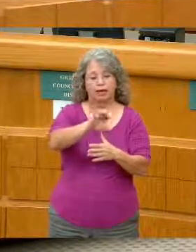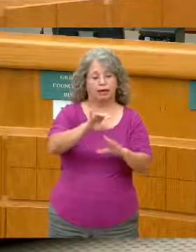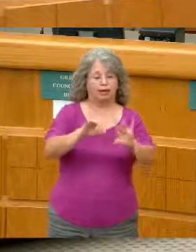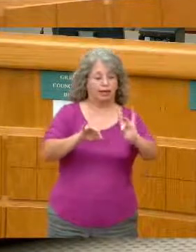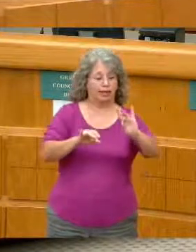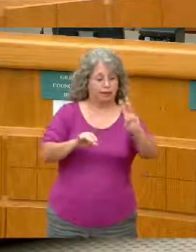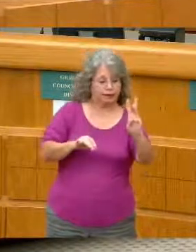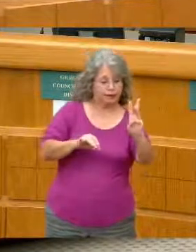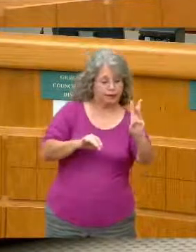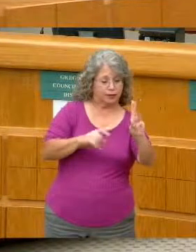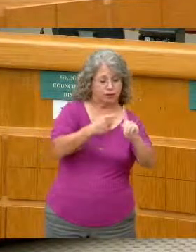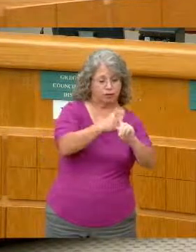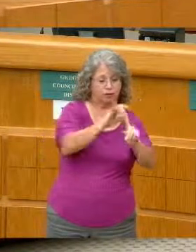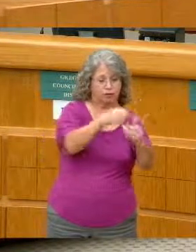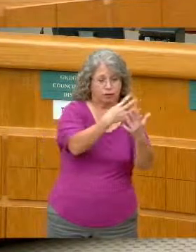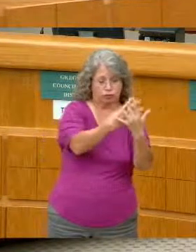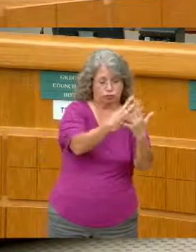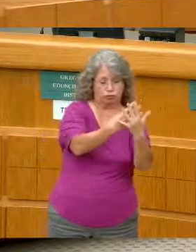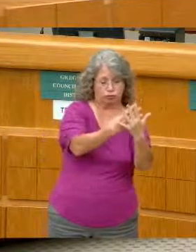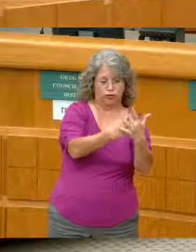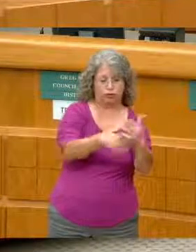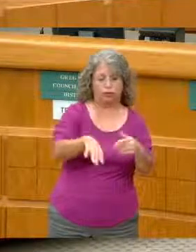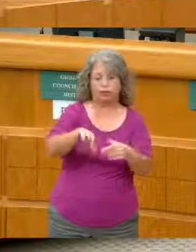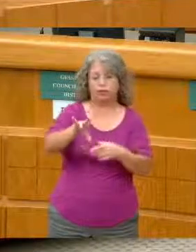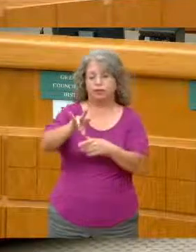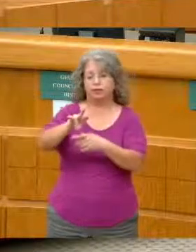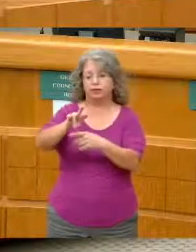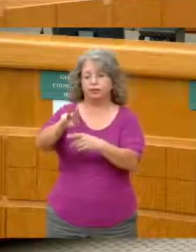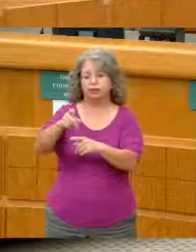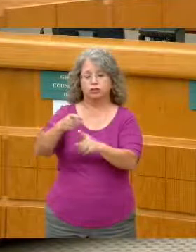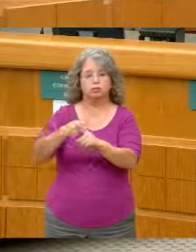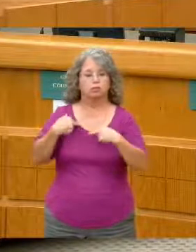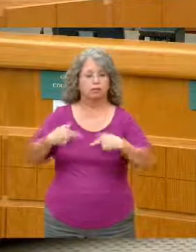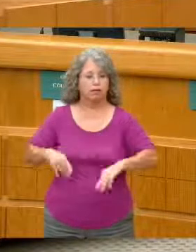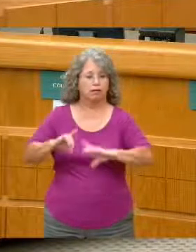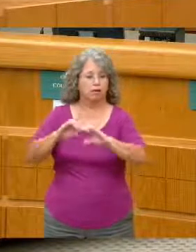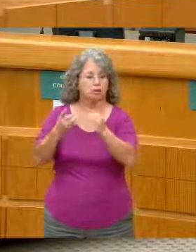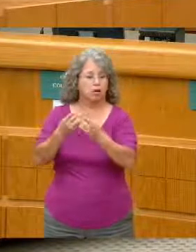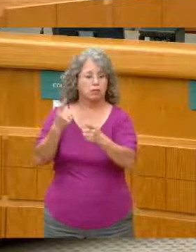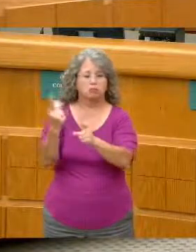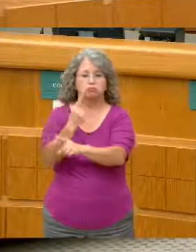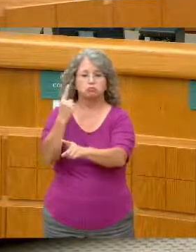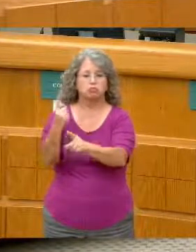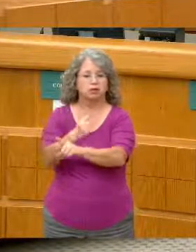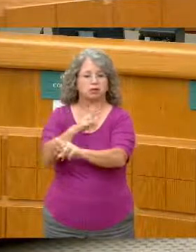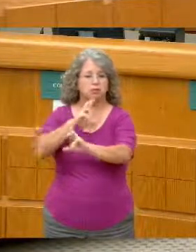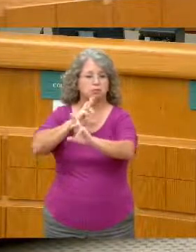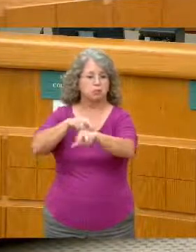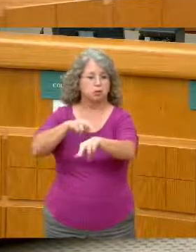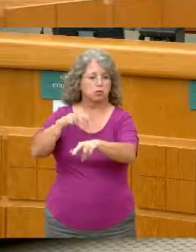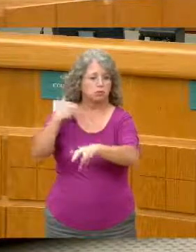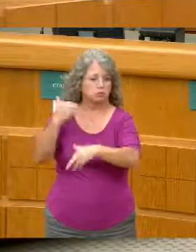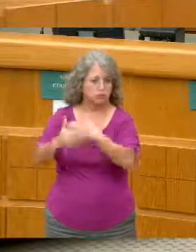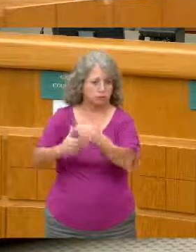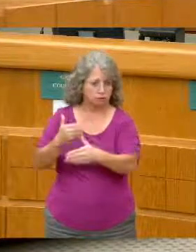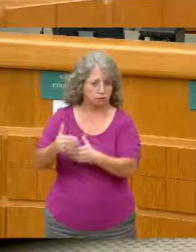other graph. So 86 is from the detention center. 72 is from our health district normal